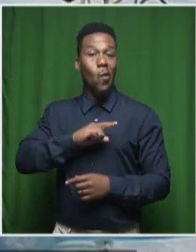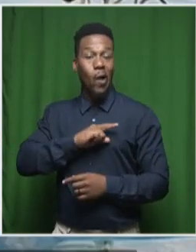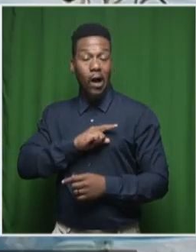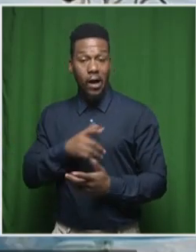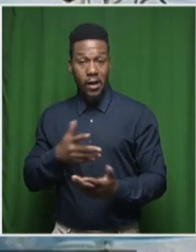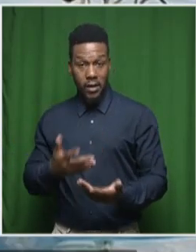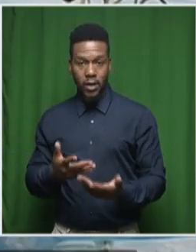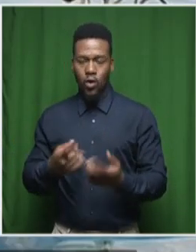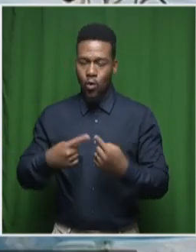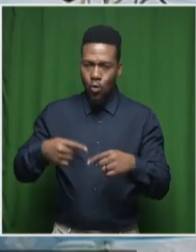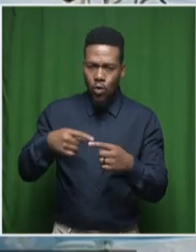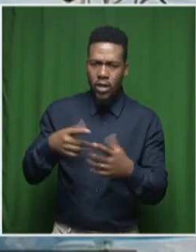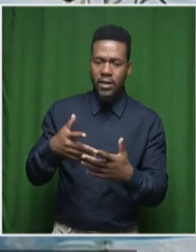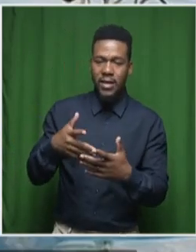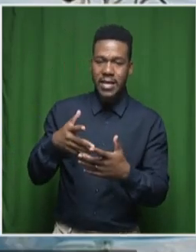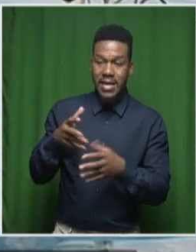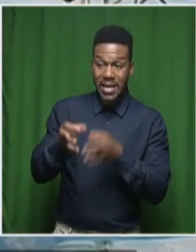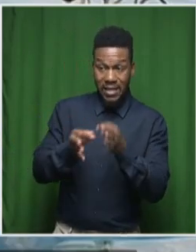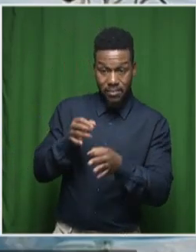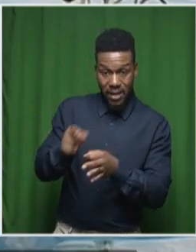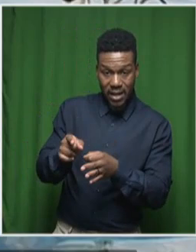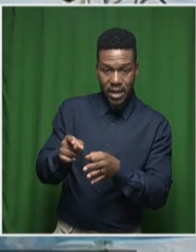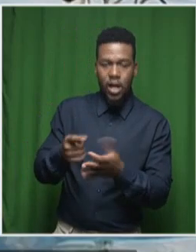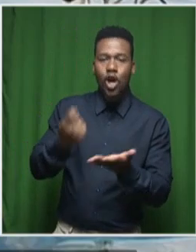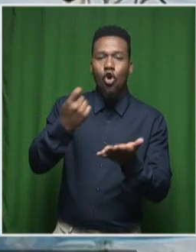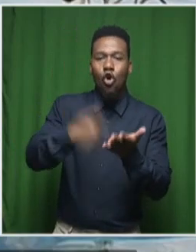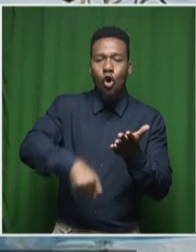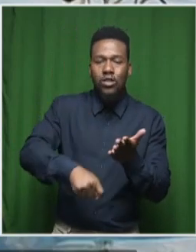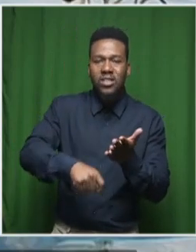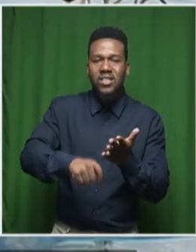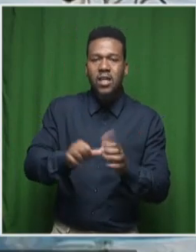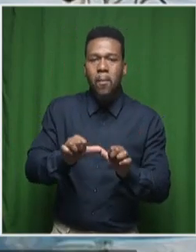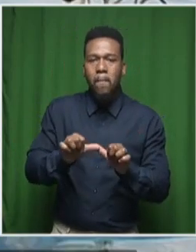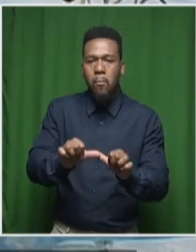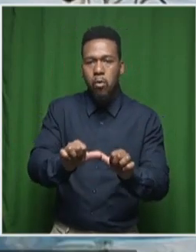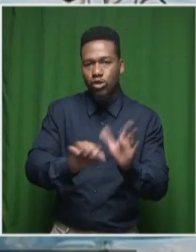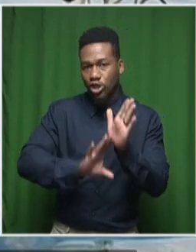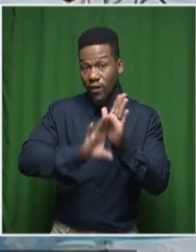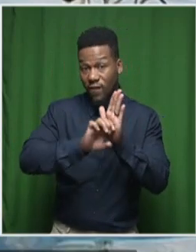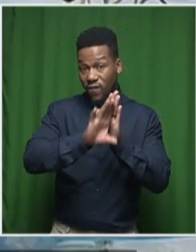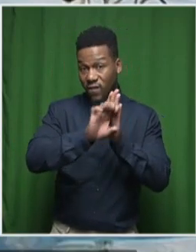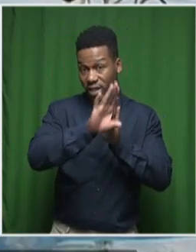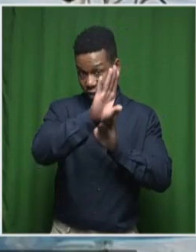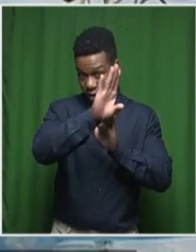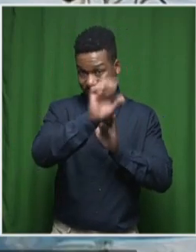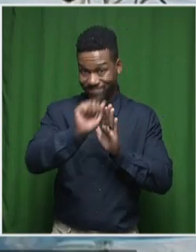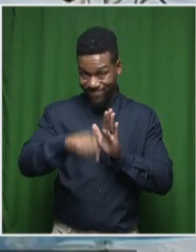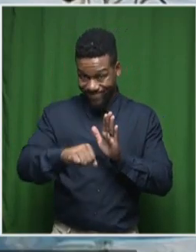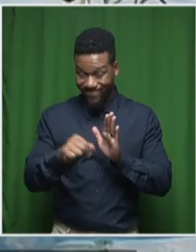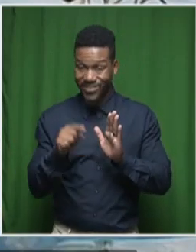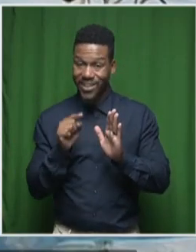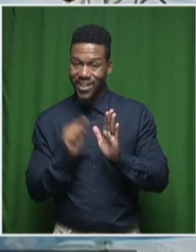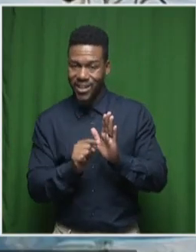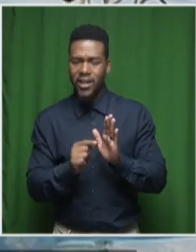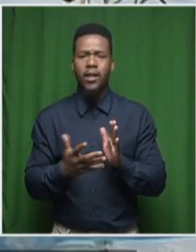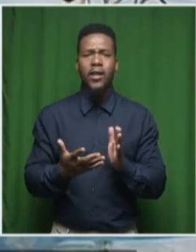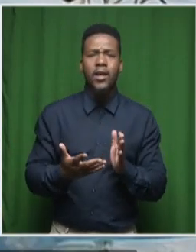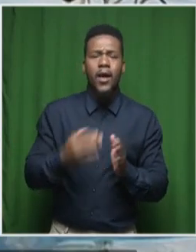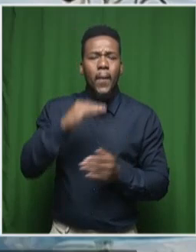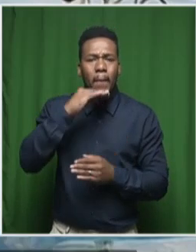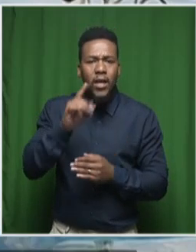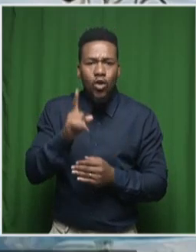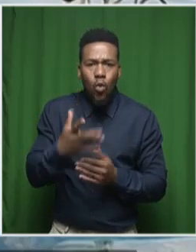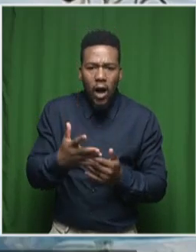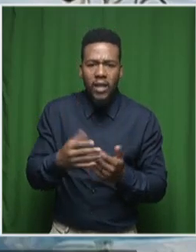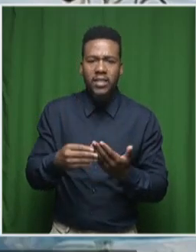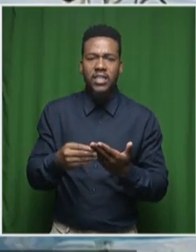would then define as cost push inflation that can be associated with either the decline or the